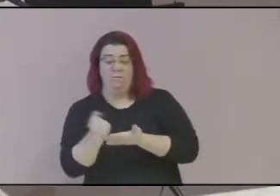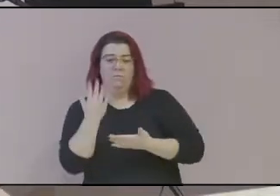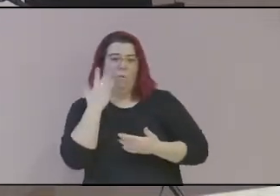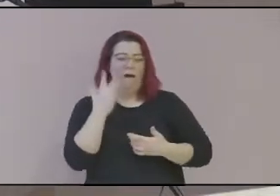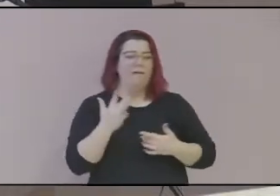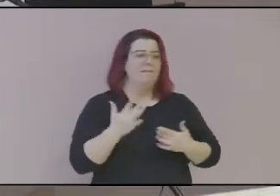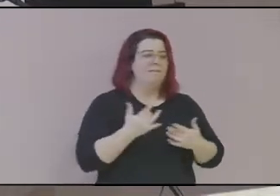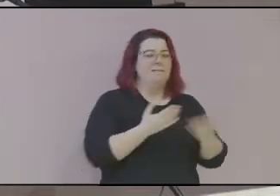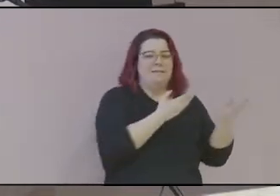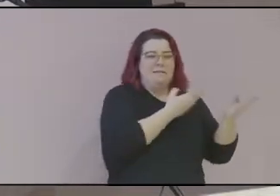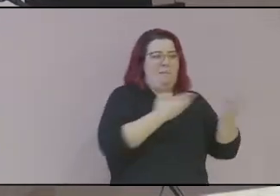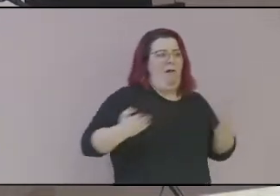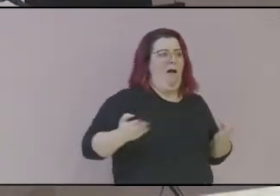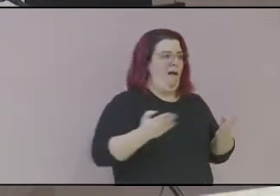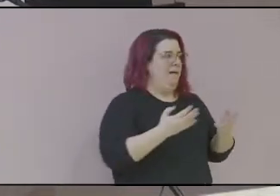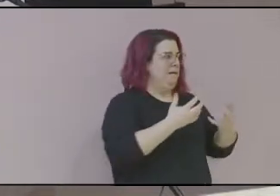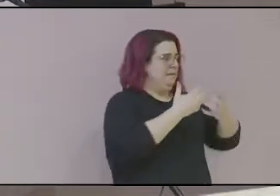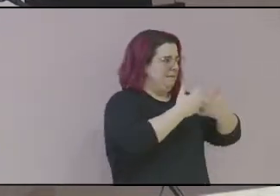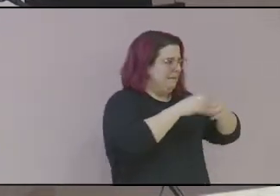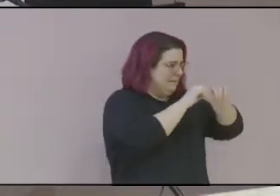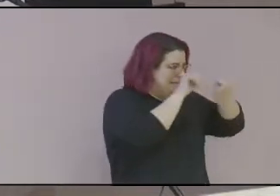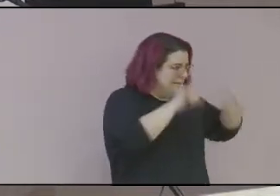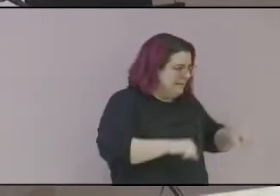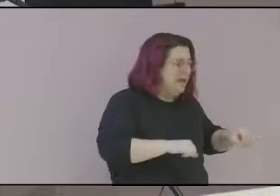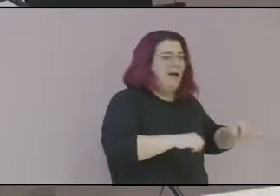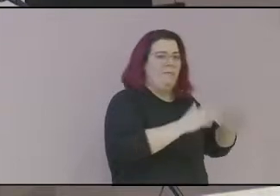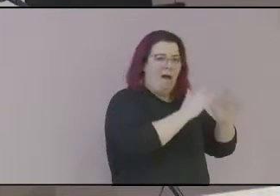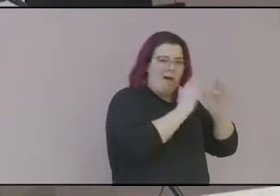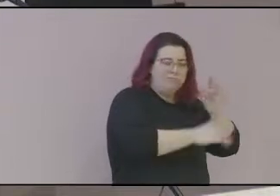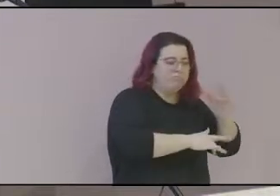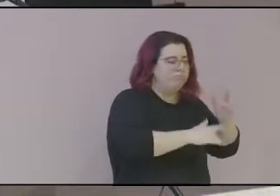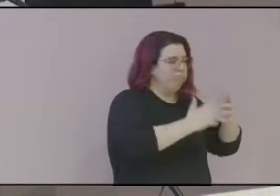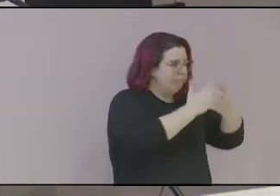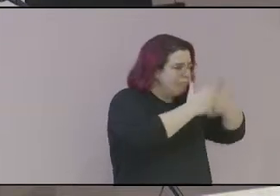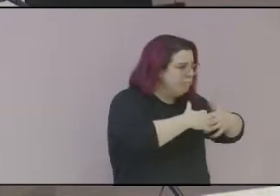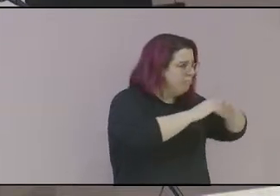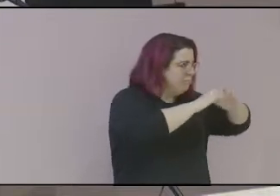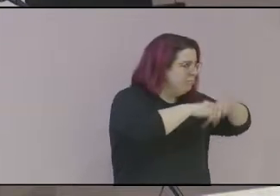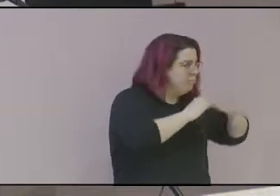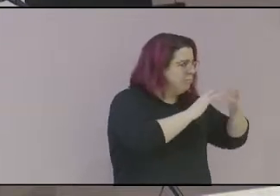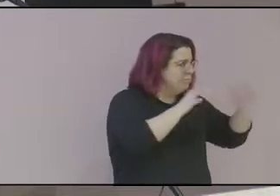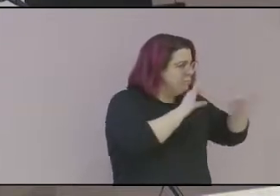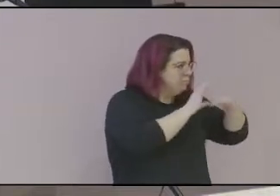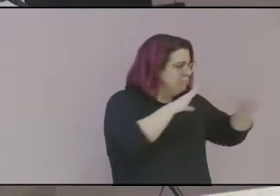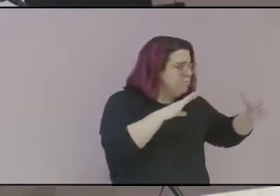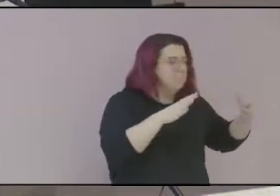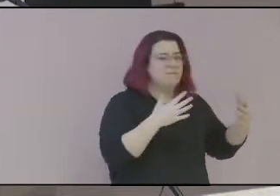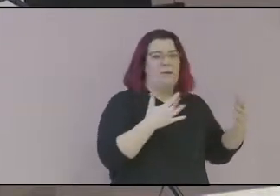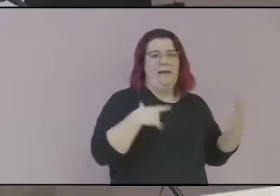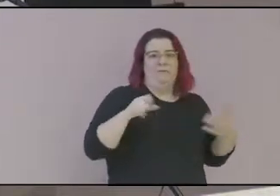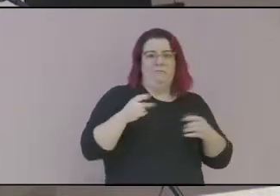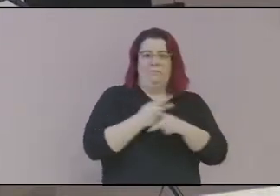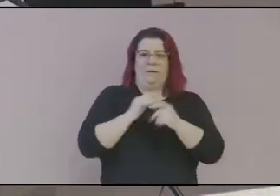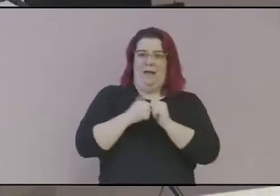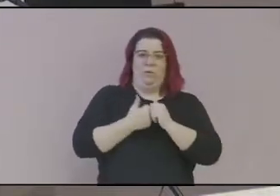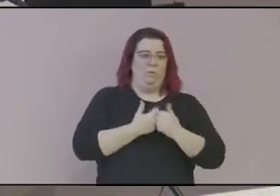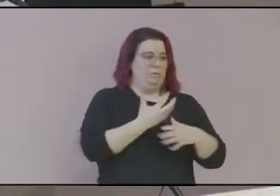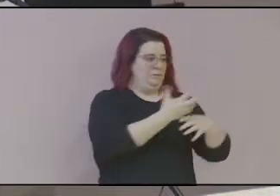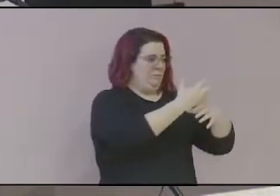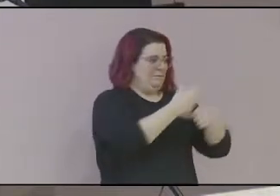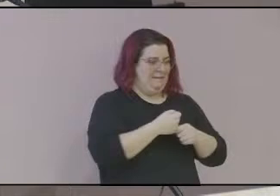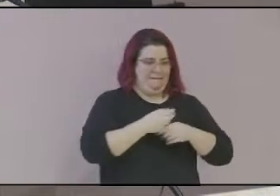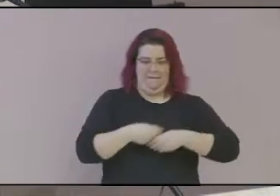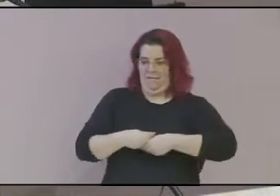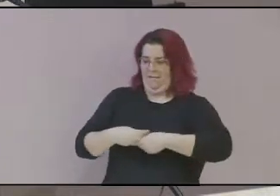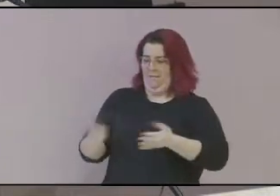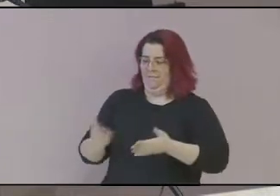So to conclude, I want to say that taking into consideration the very broad scope of allocation in